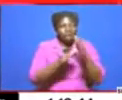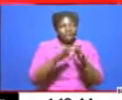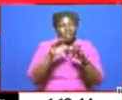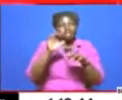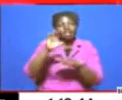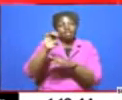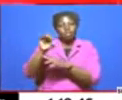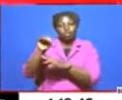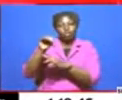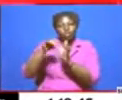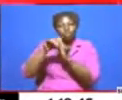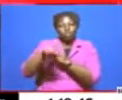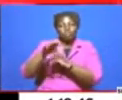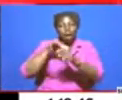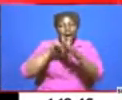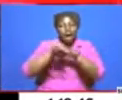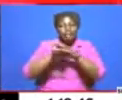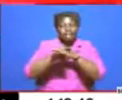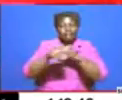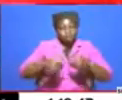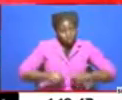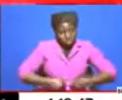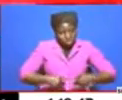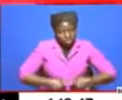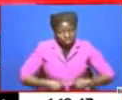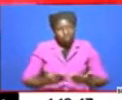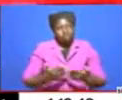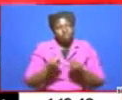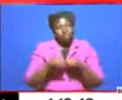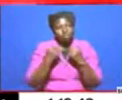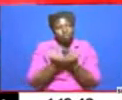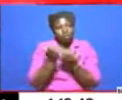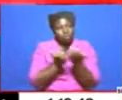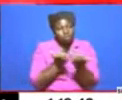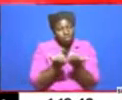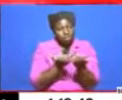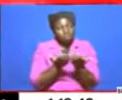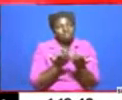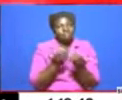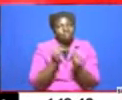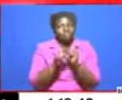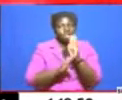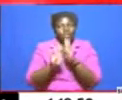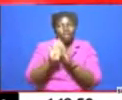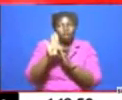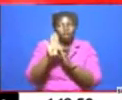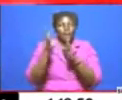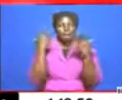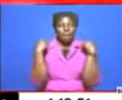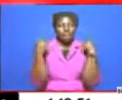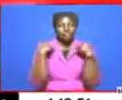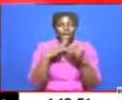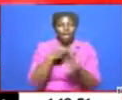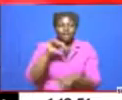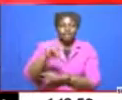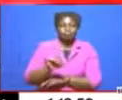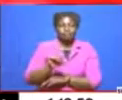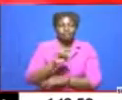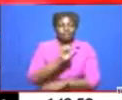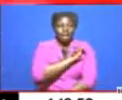a youth-led social enterprise that develops practical and affordable energy